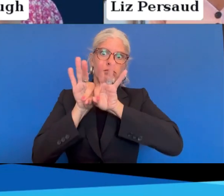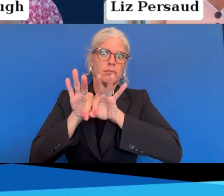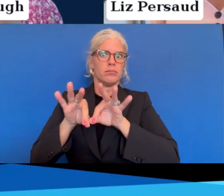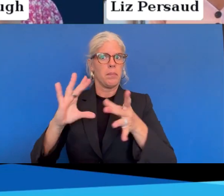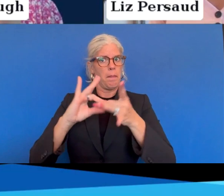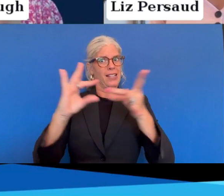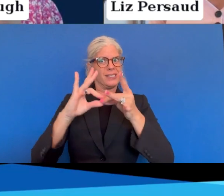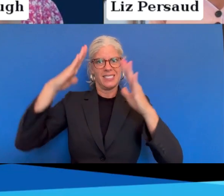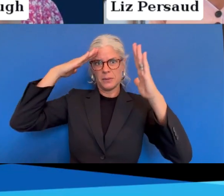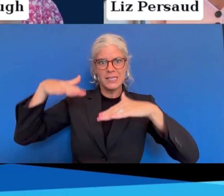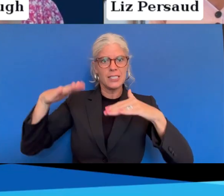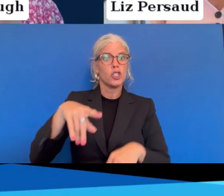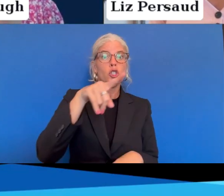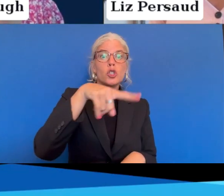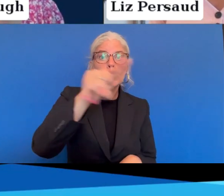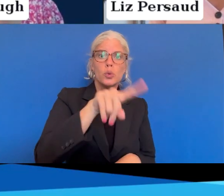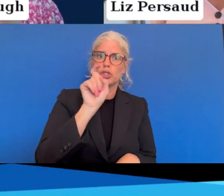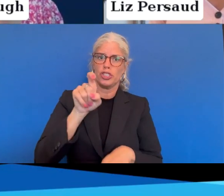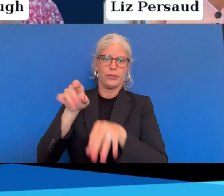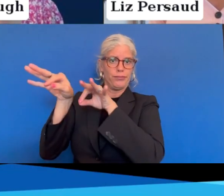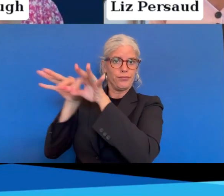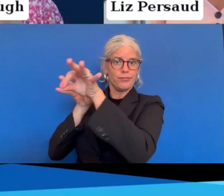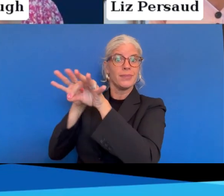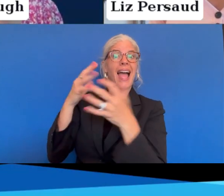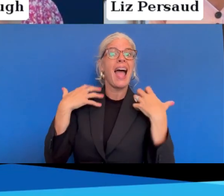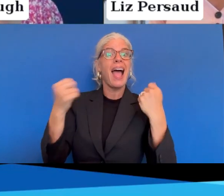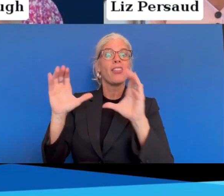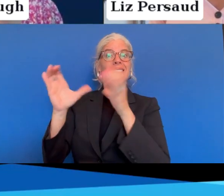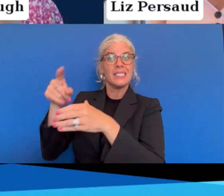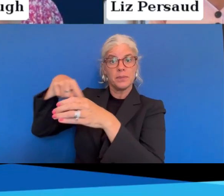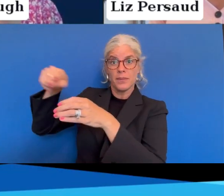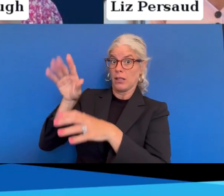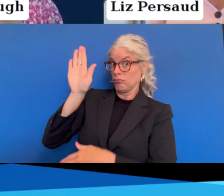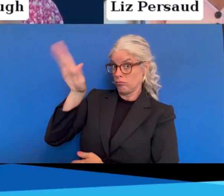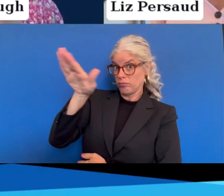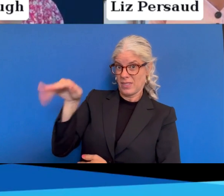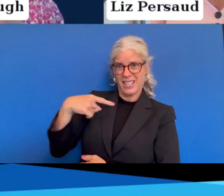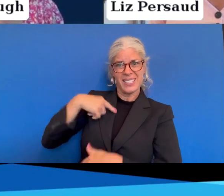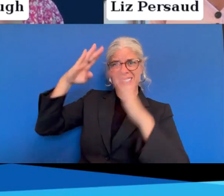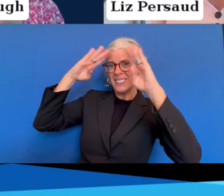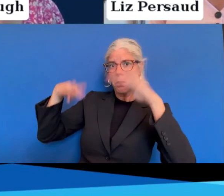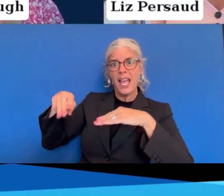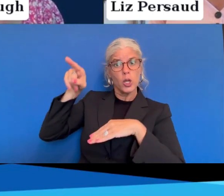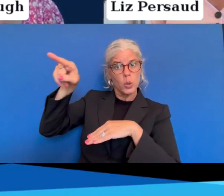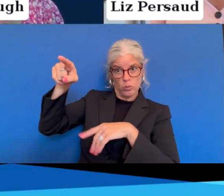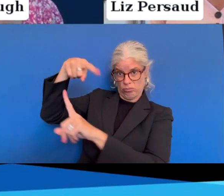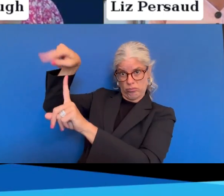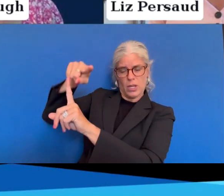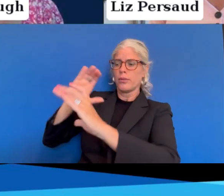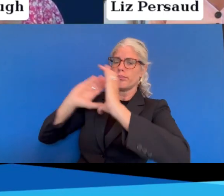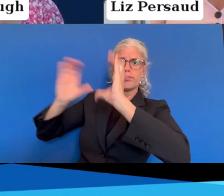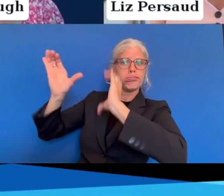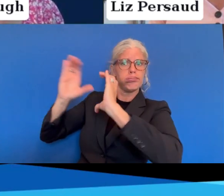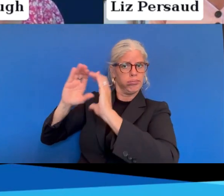and distilling things for you. So that is a key message and expectation you should tell